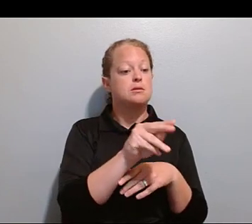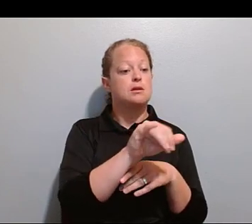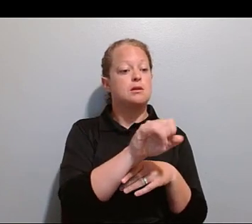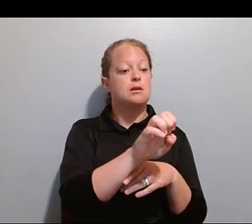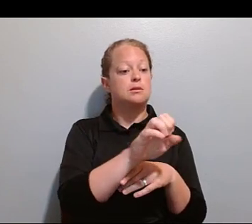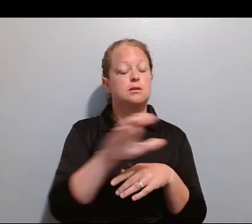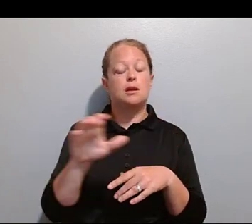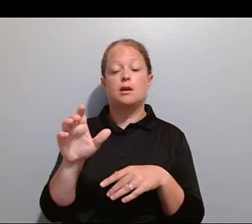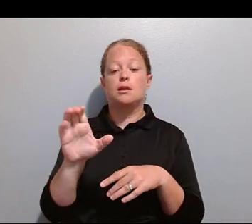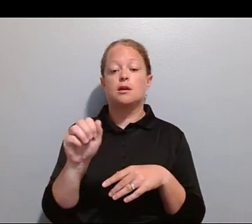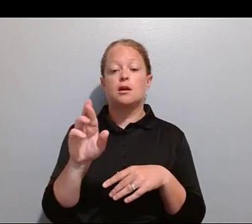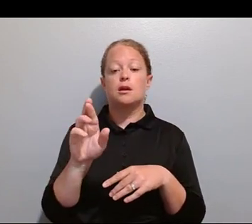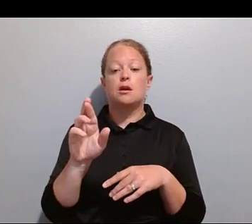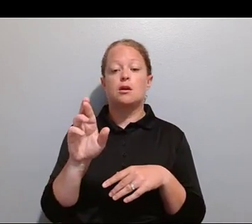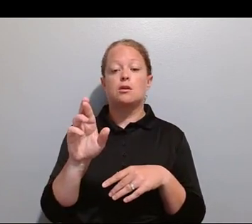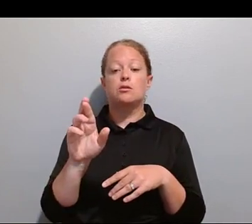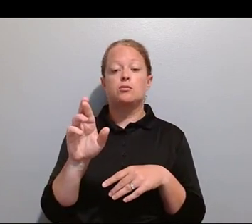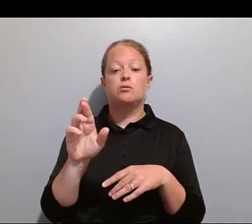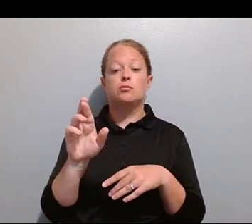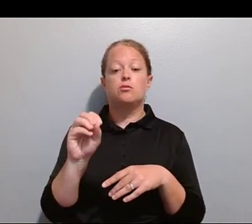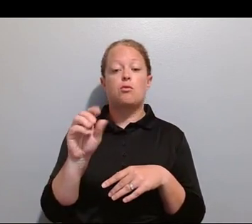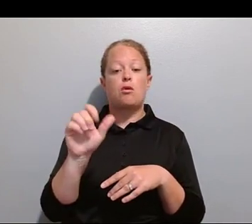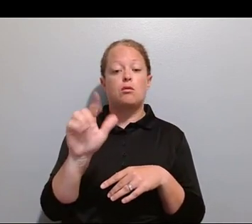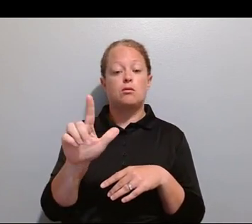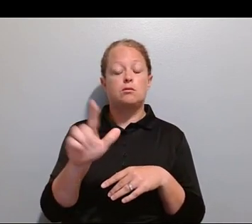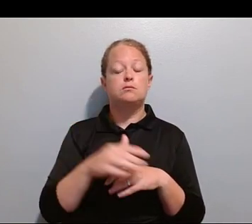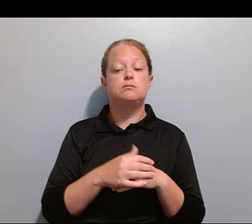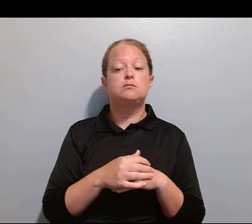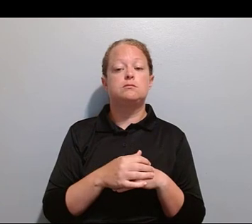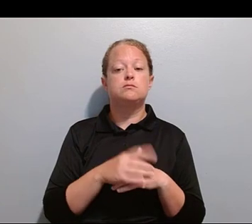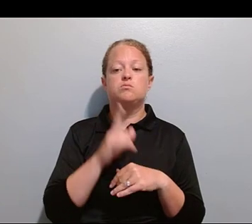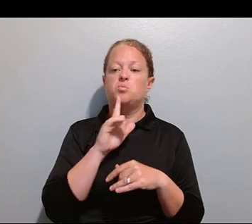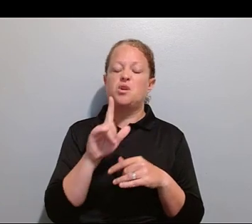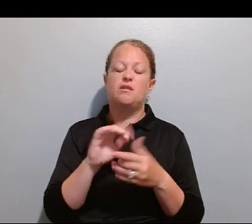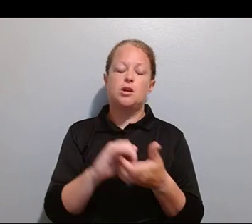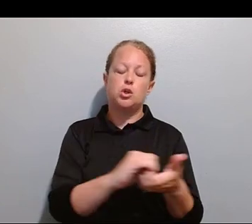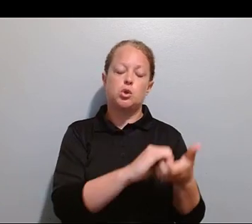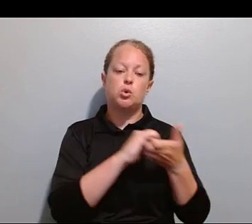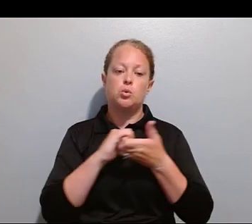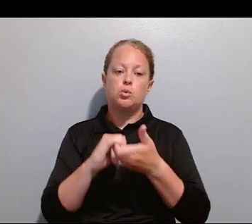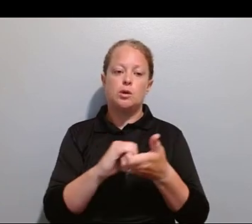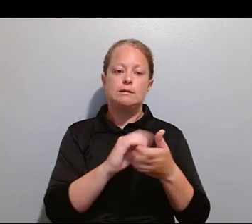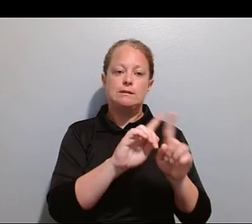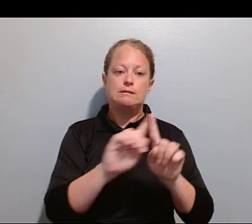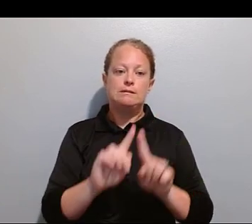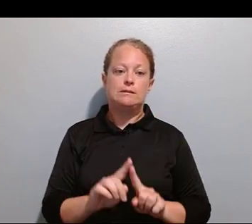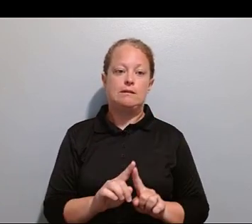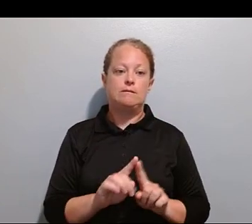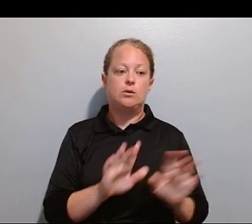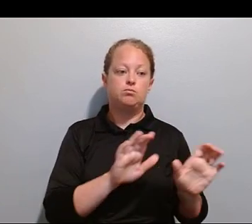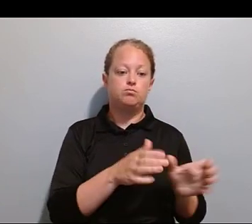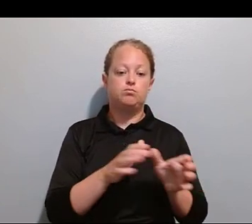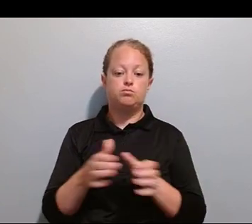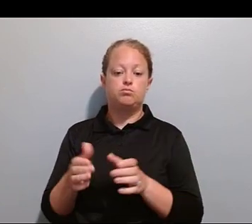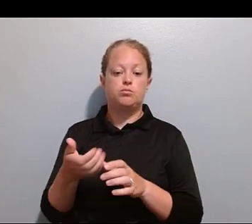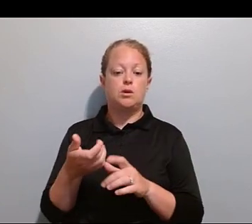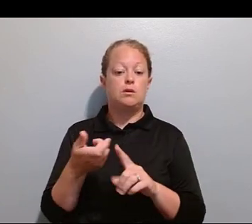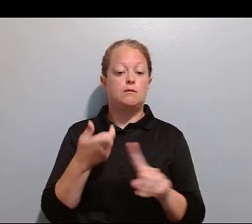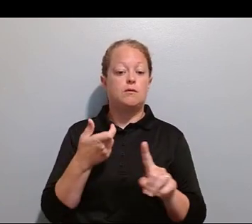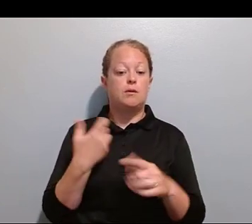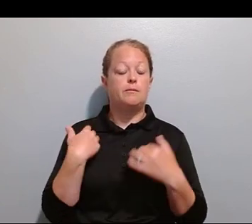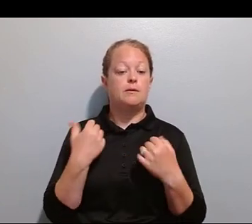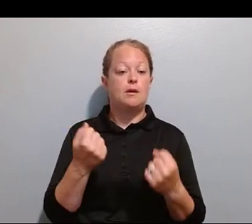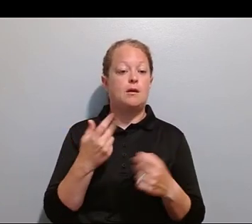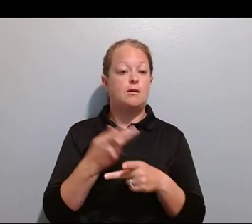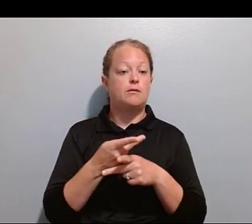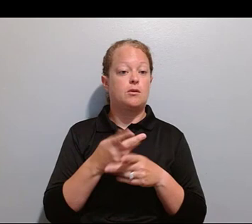Carol Fanquat, which unites several different players from the healthcare system throughout the